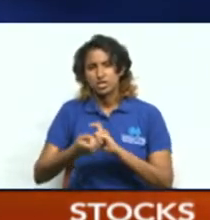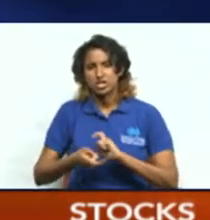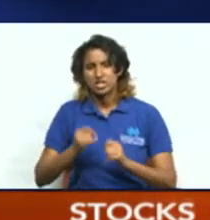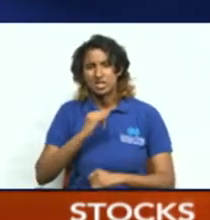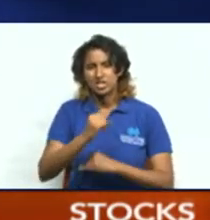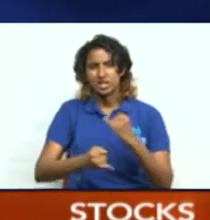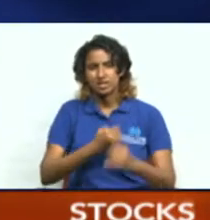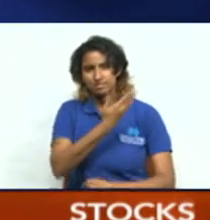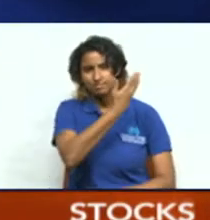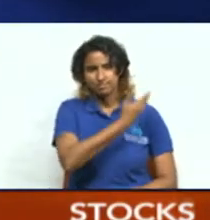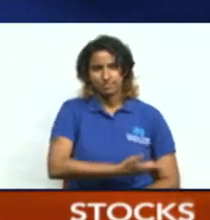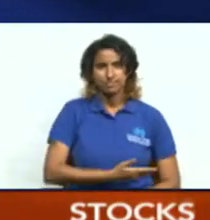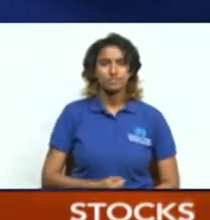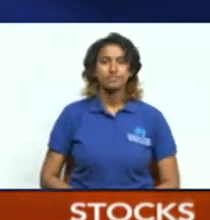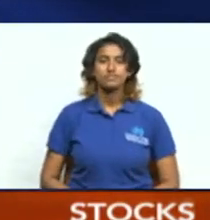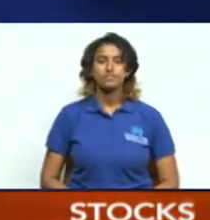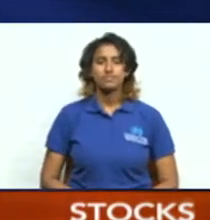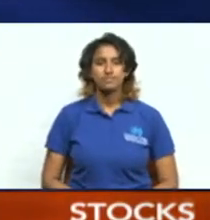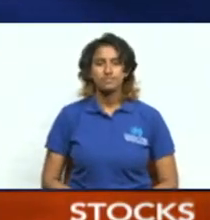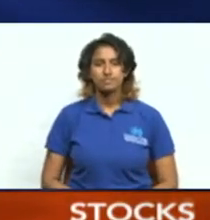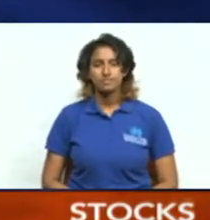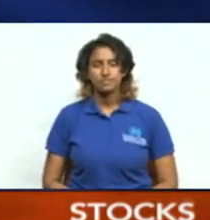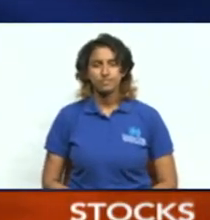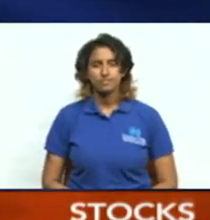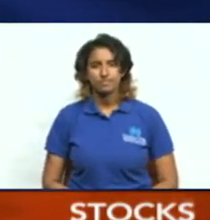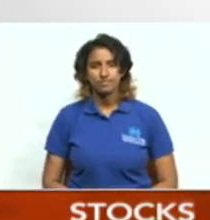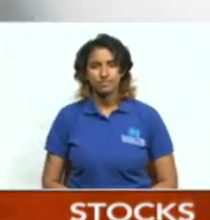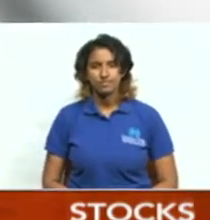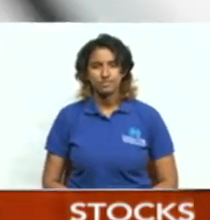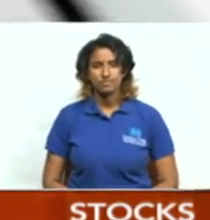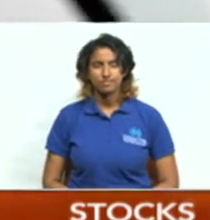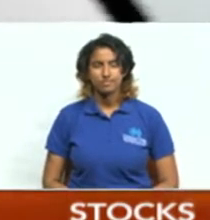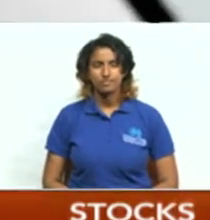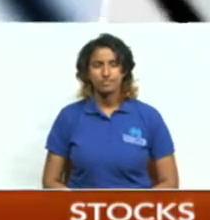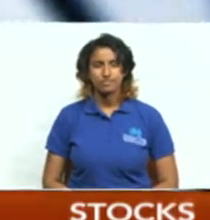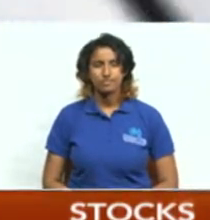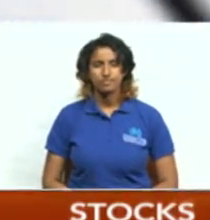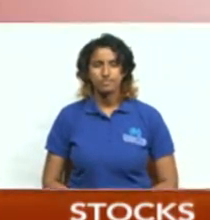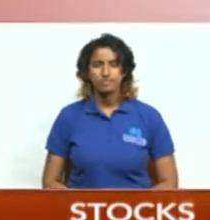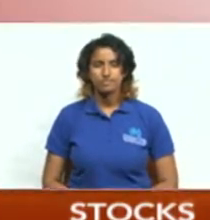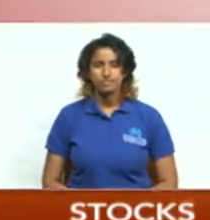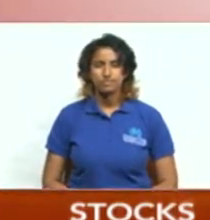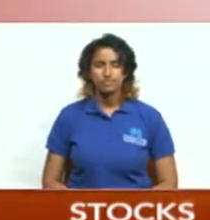Andrea Perez Sobers, CNC3 Business Watch.